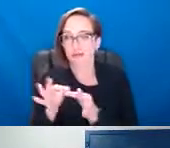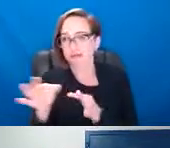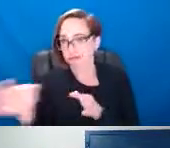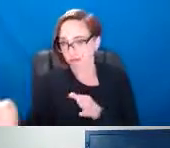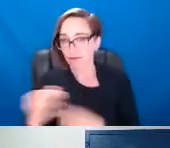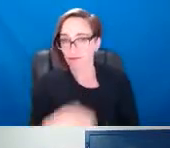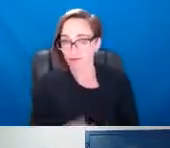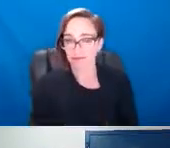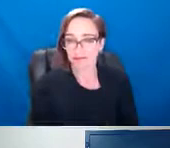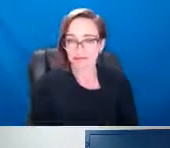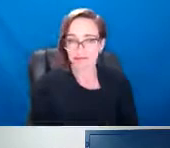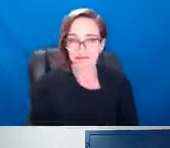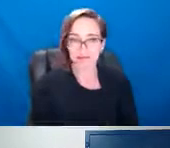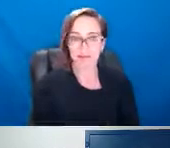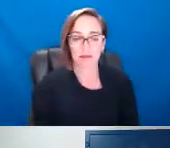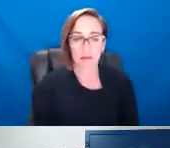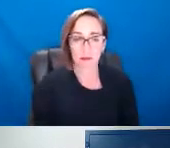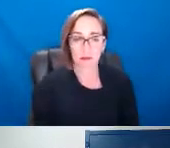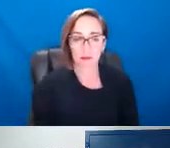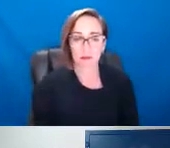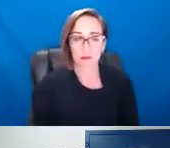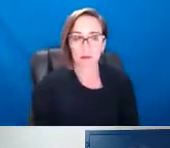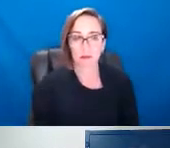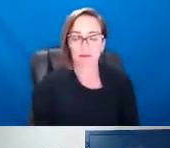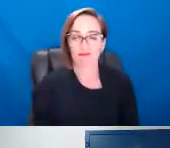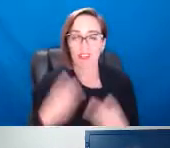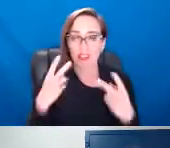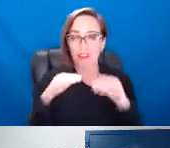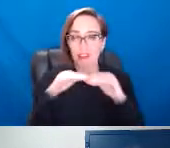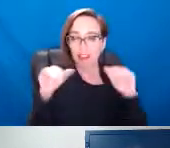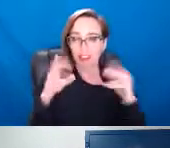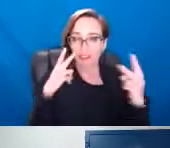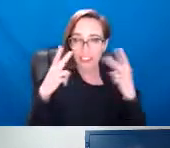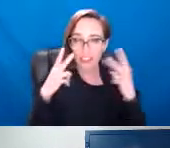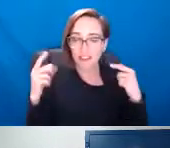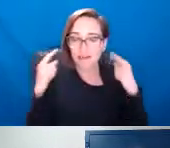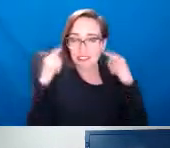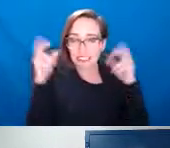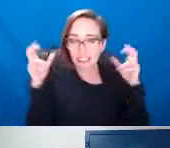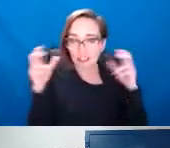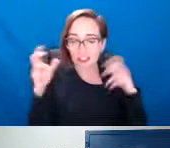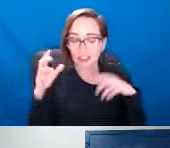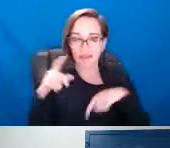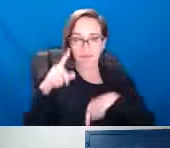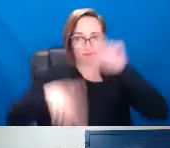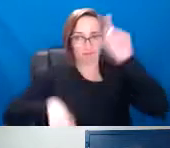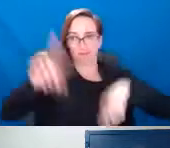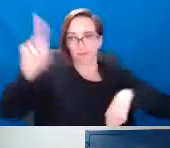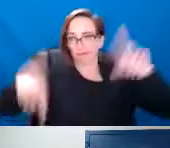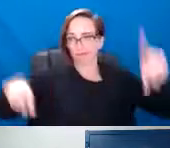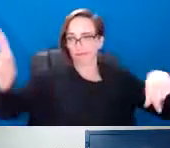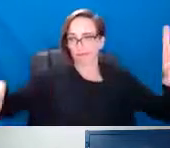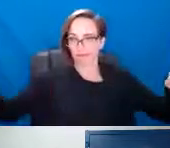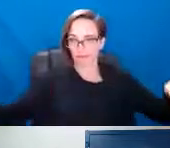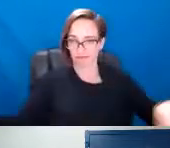are unsure. Vision and hearing always varies. The vision and hearing losses always vary from person to person, as it would be